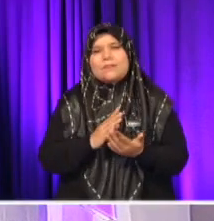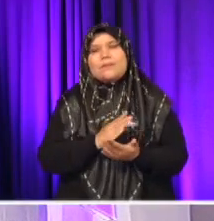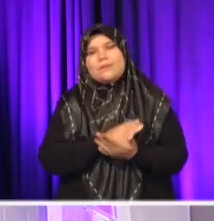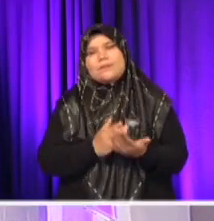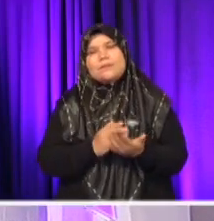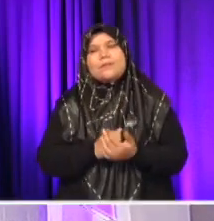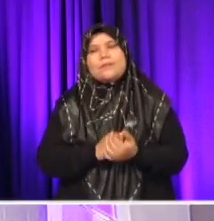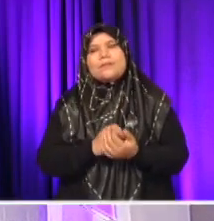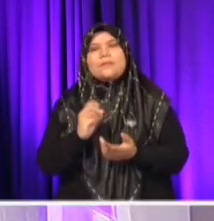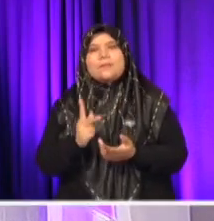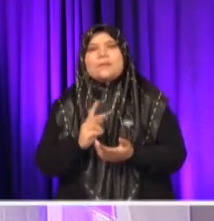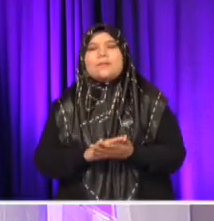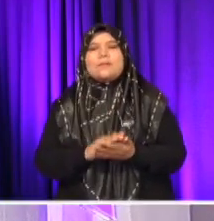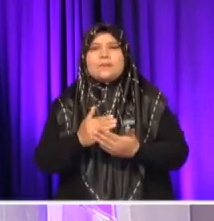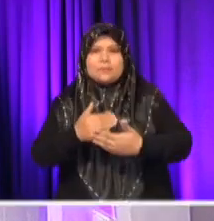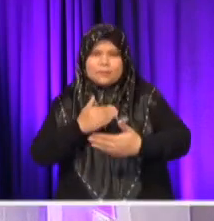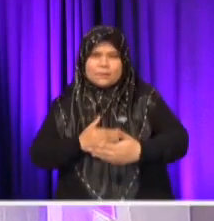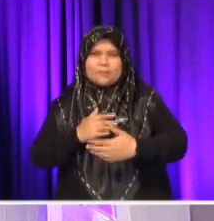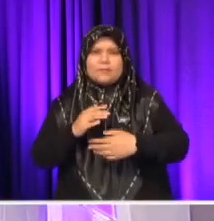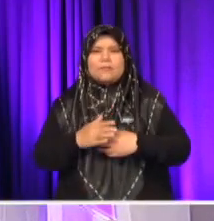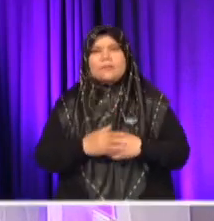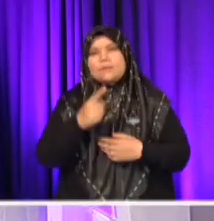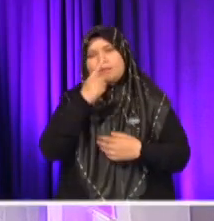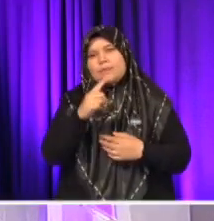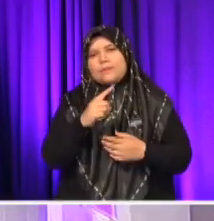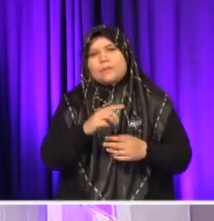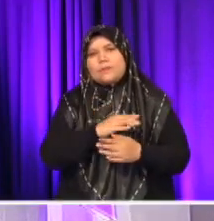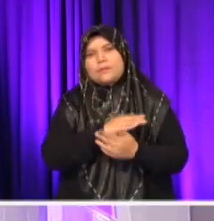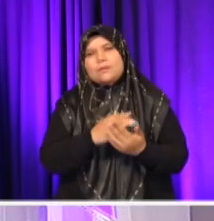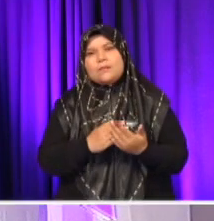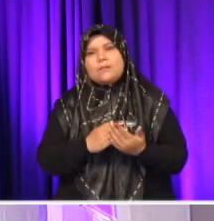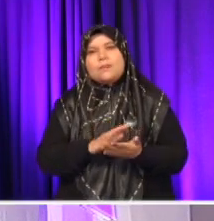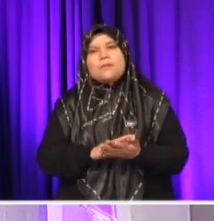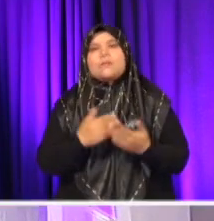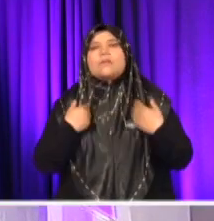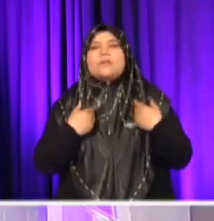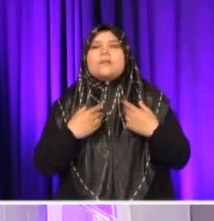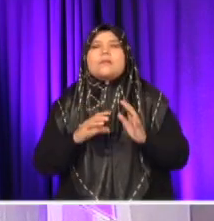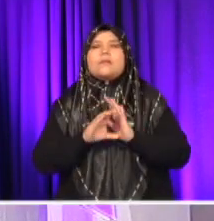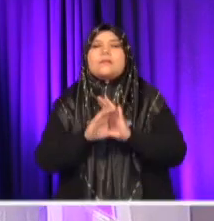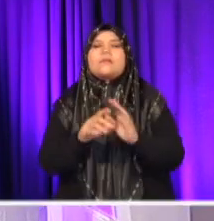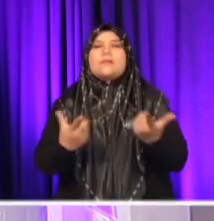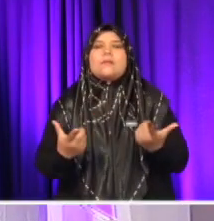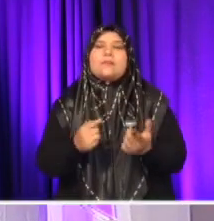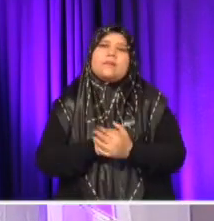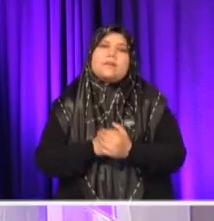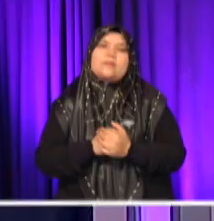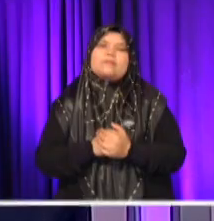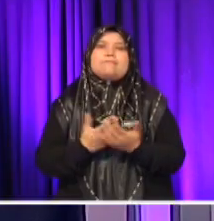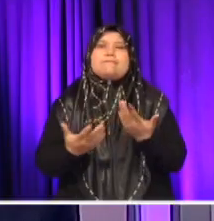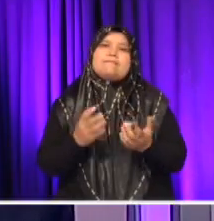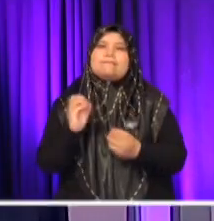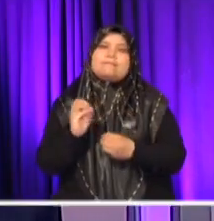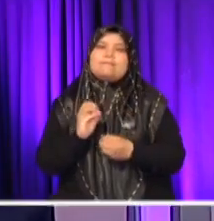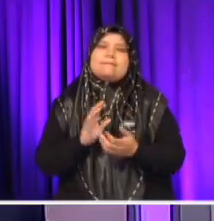right. Okay, Correct. all right. So before we proceed to do we have any more examples after this? No, I think this is the final. Yeah, Okay. this